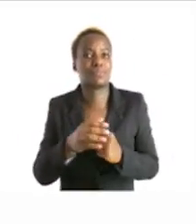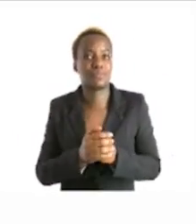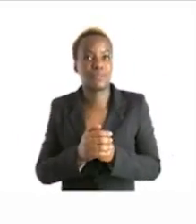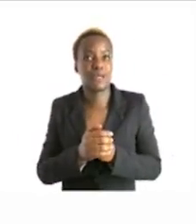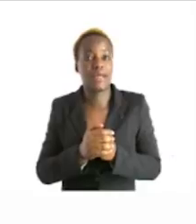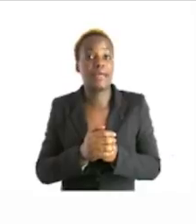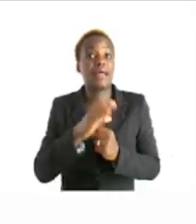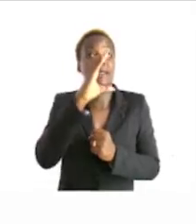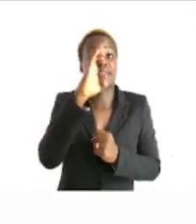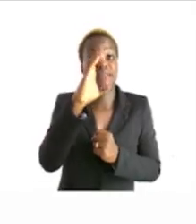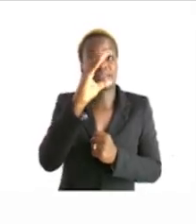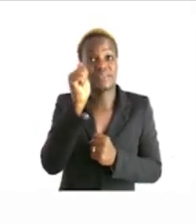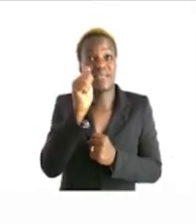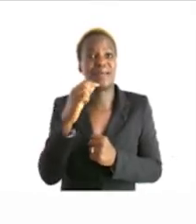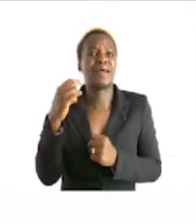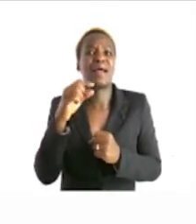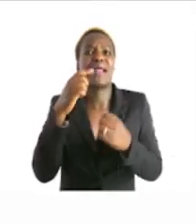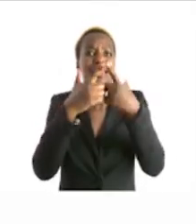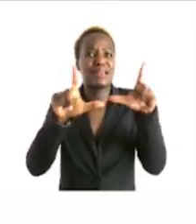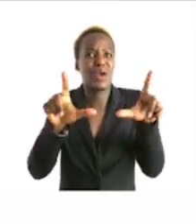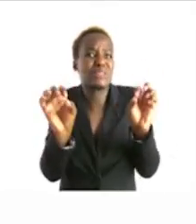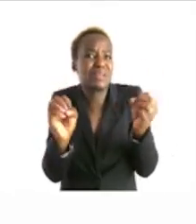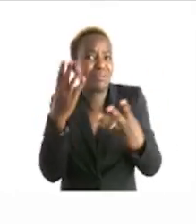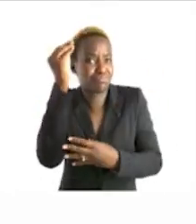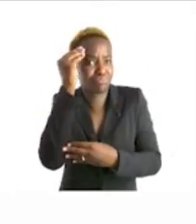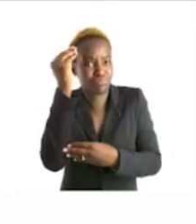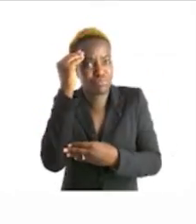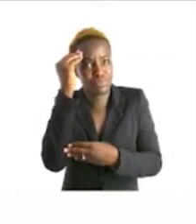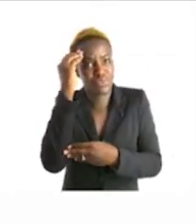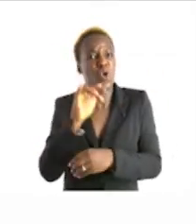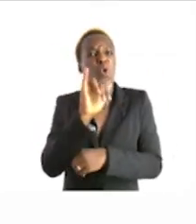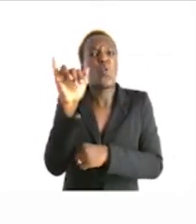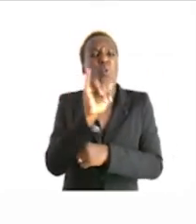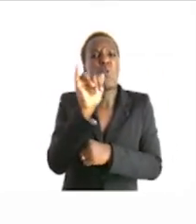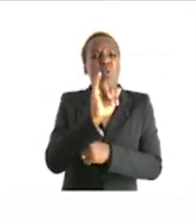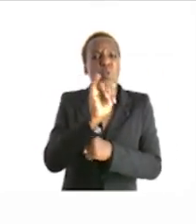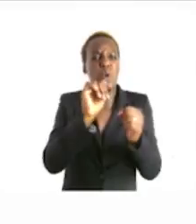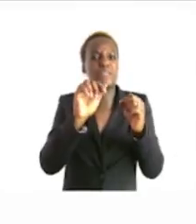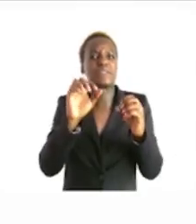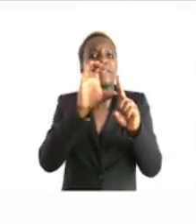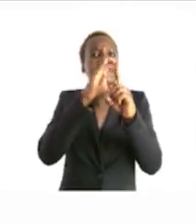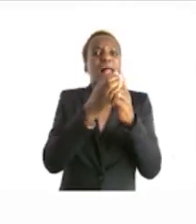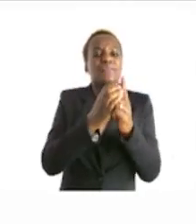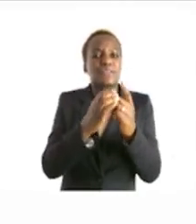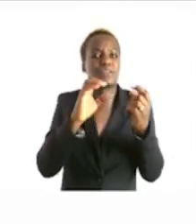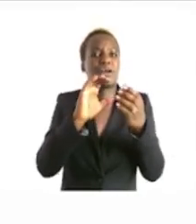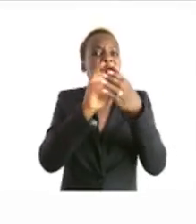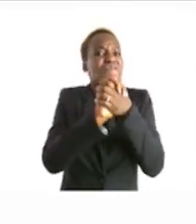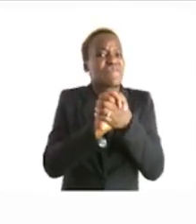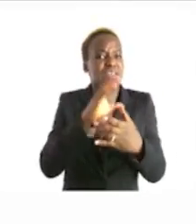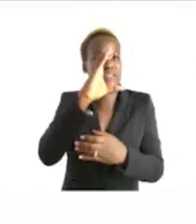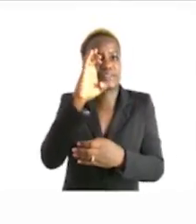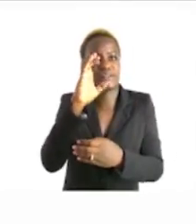caesar speak number three what tribe is caesar's friend number four